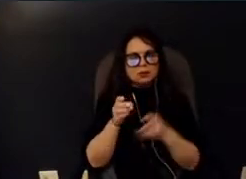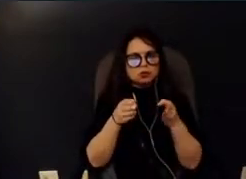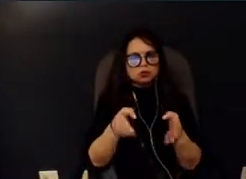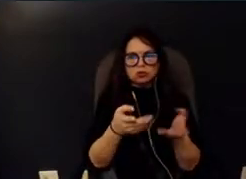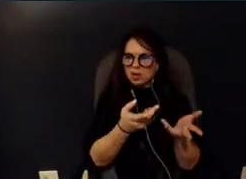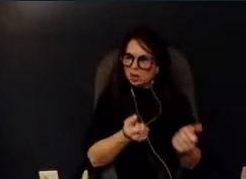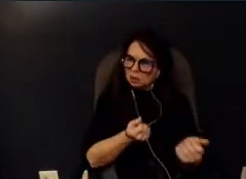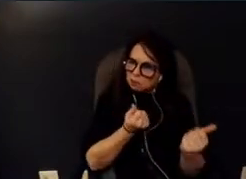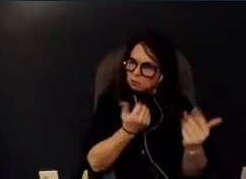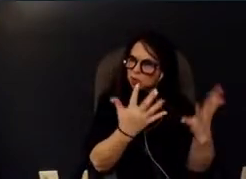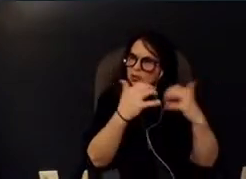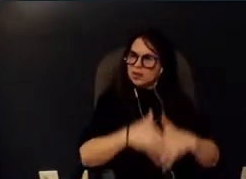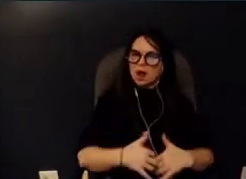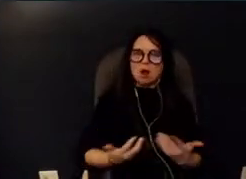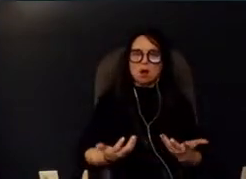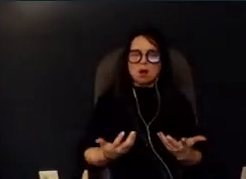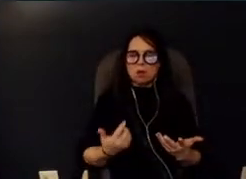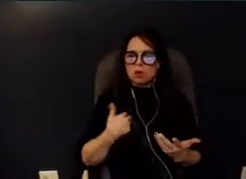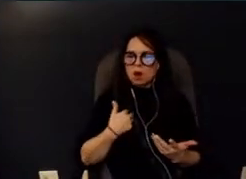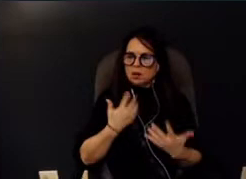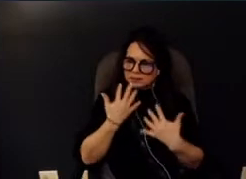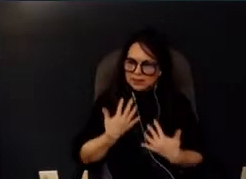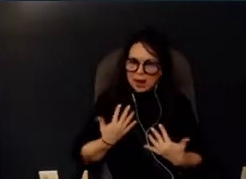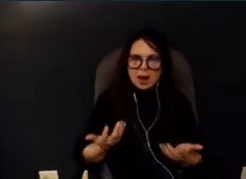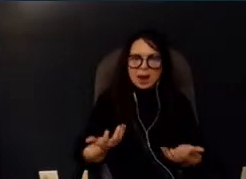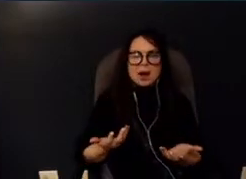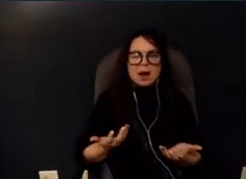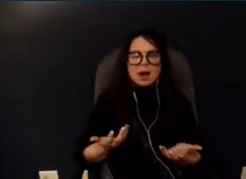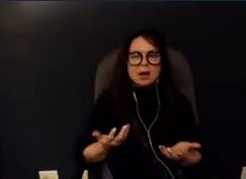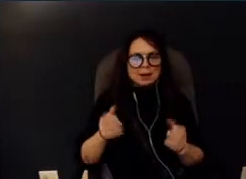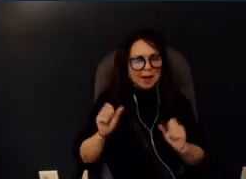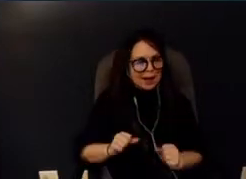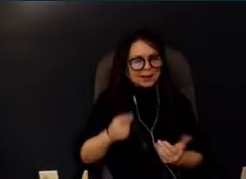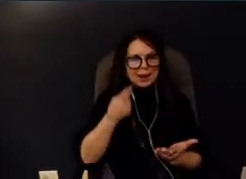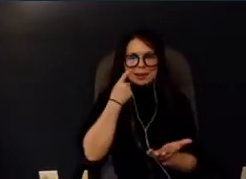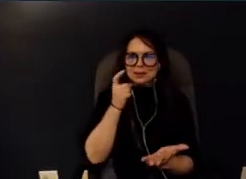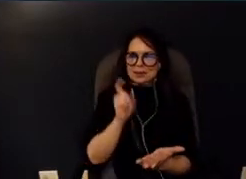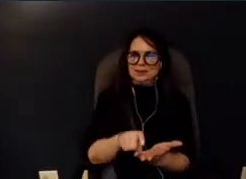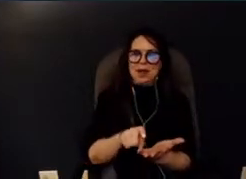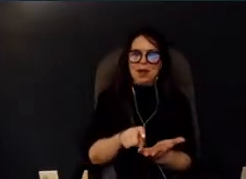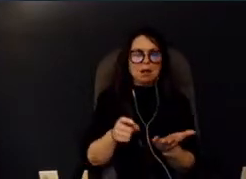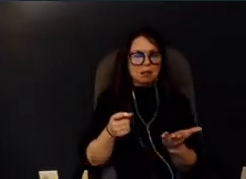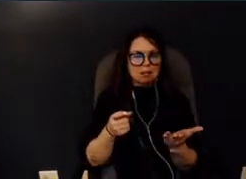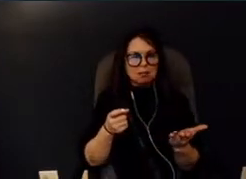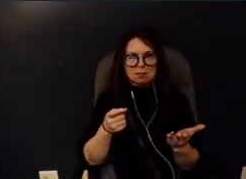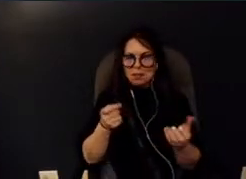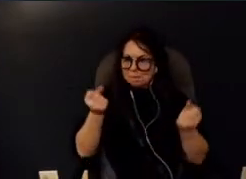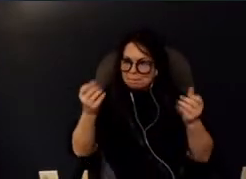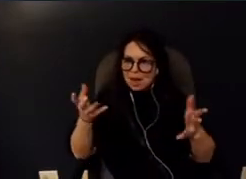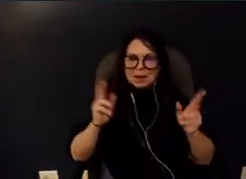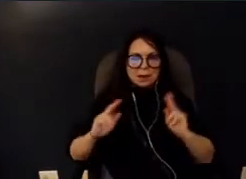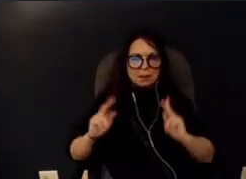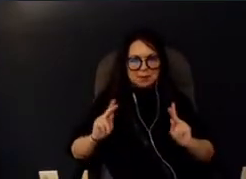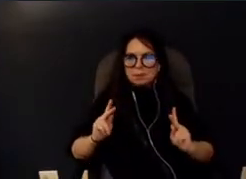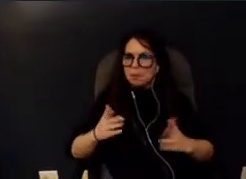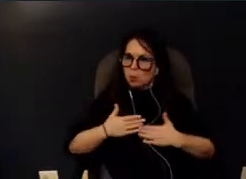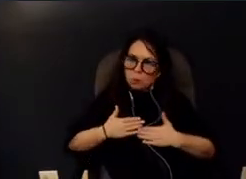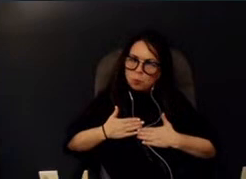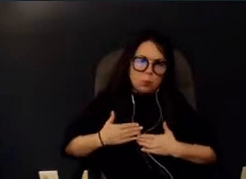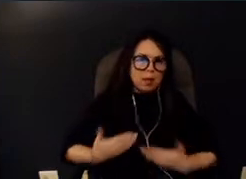because I can tell that there's so many people willing to help. And there's so much energy at the table